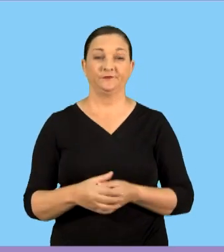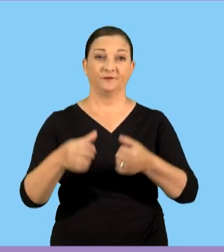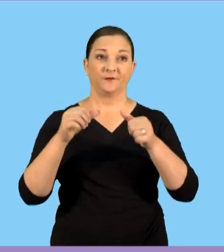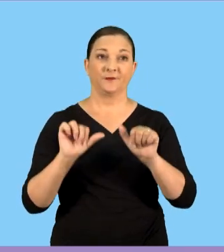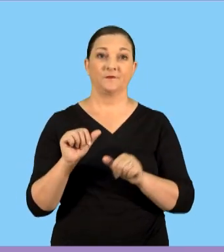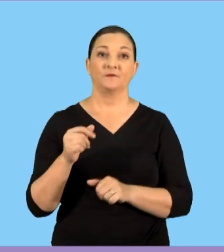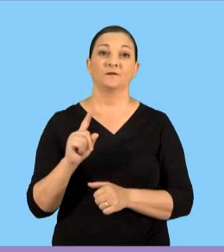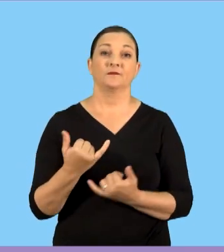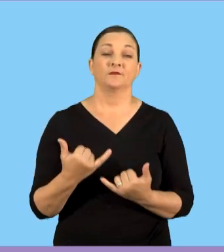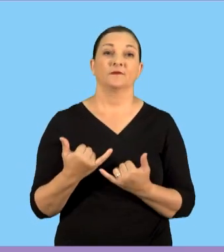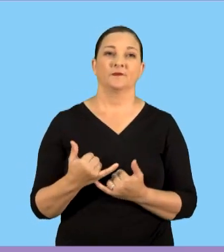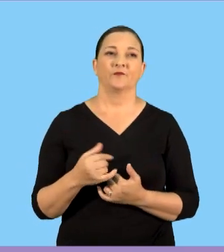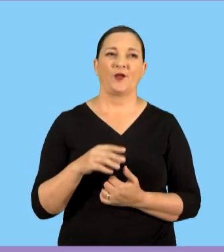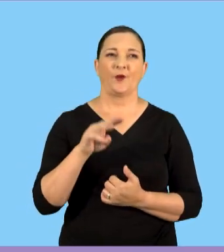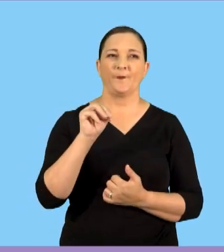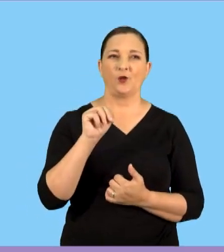27.